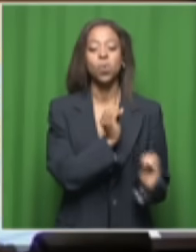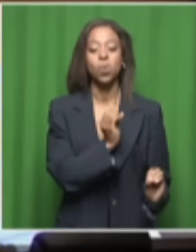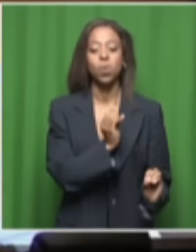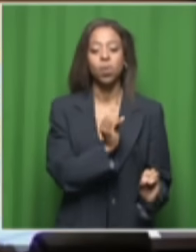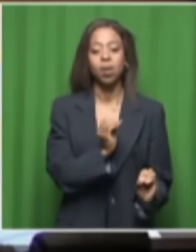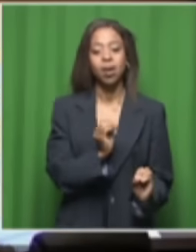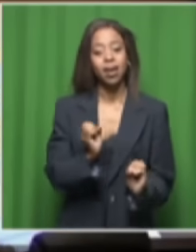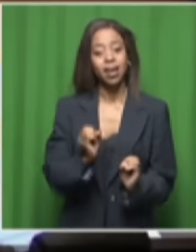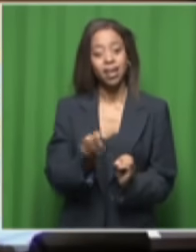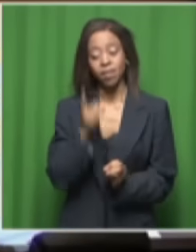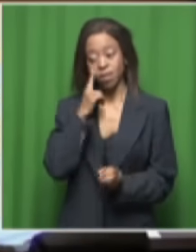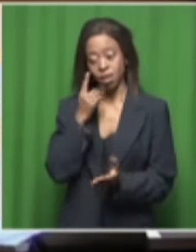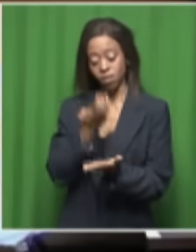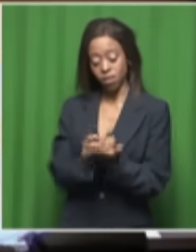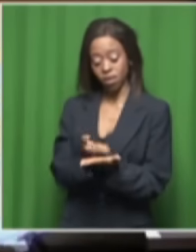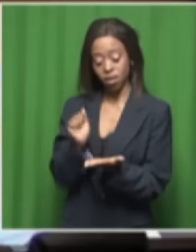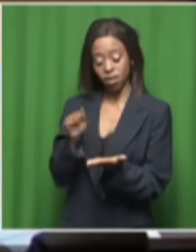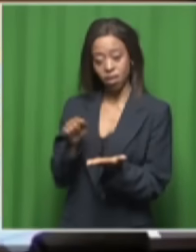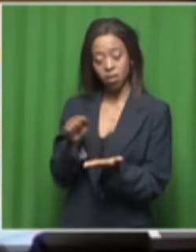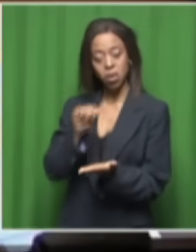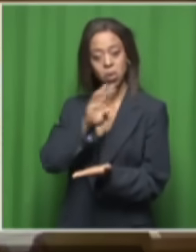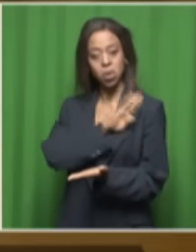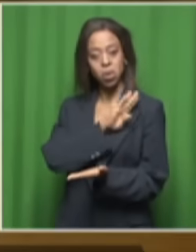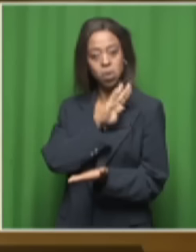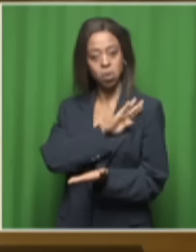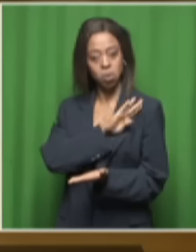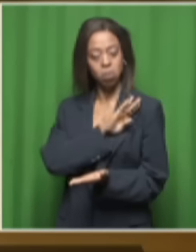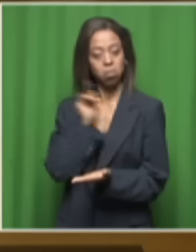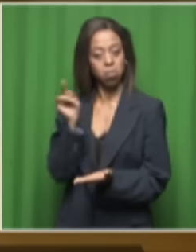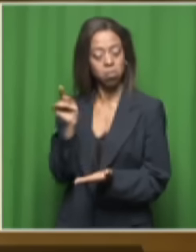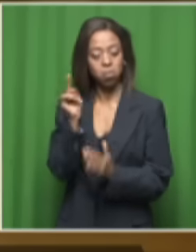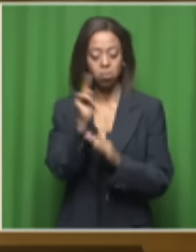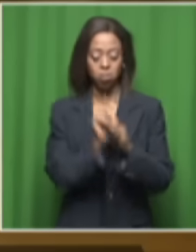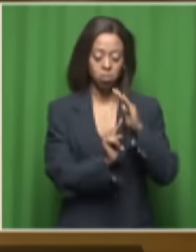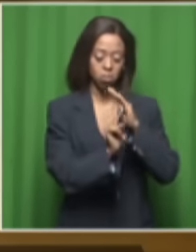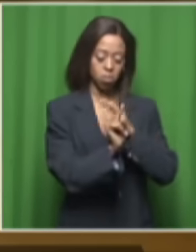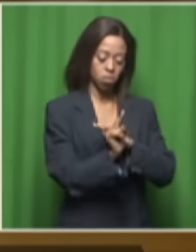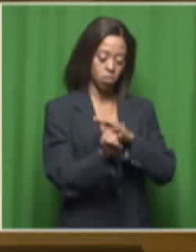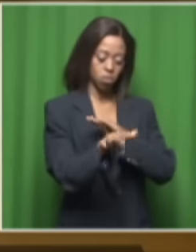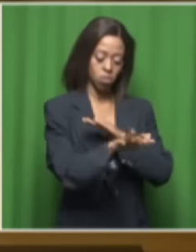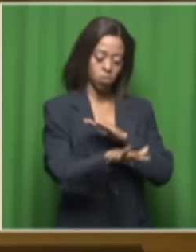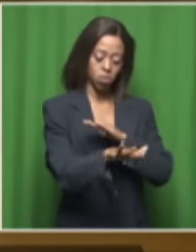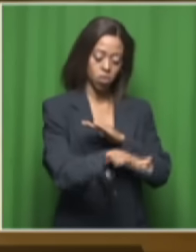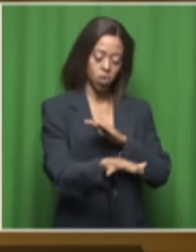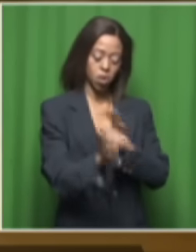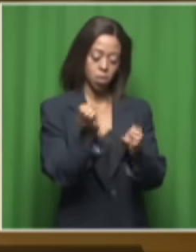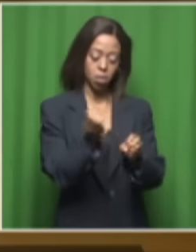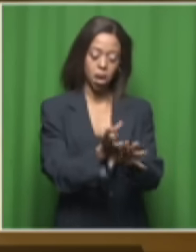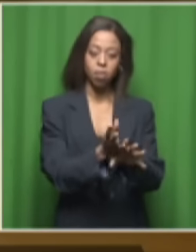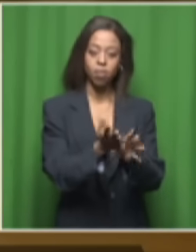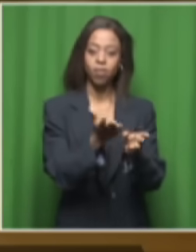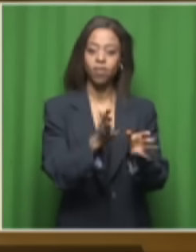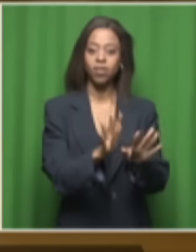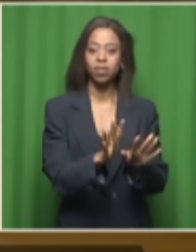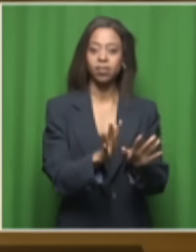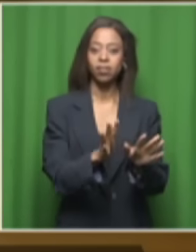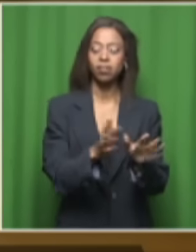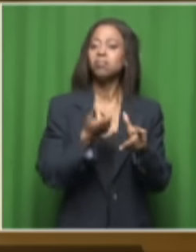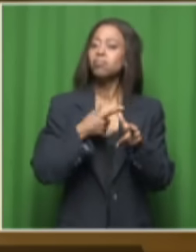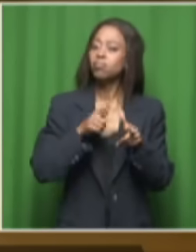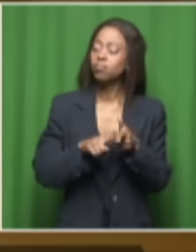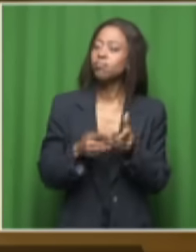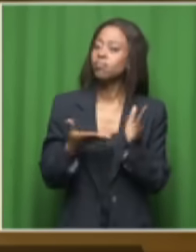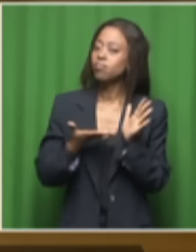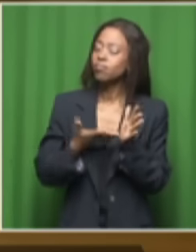can have evidence that the troops then went to that infrastructure and bomb it, then you make